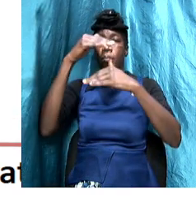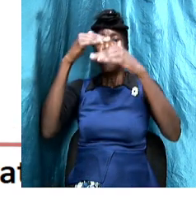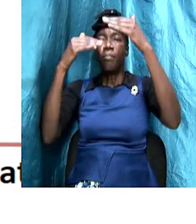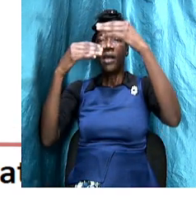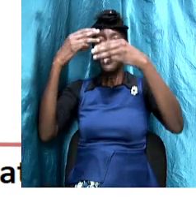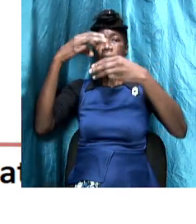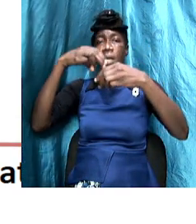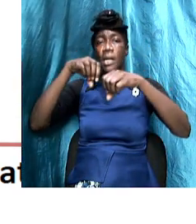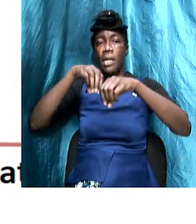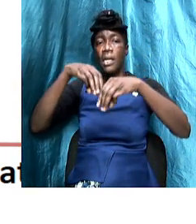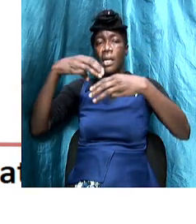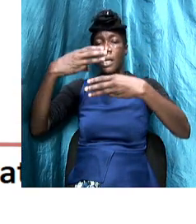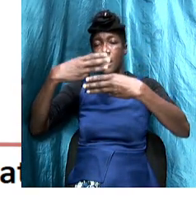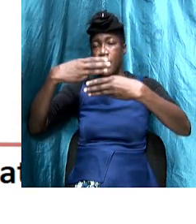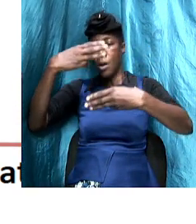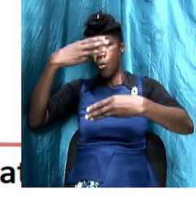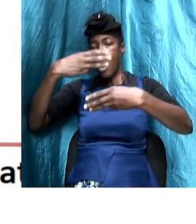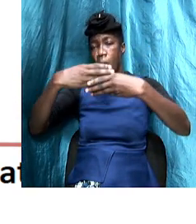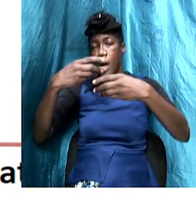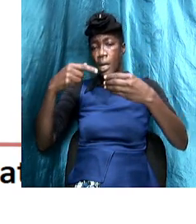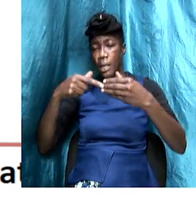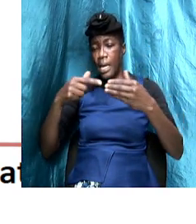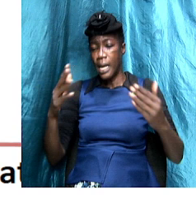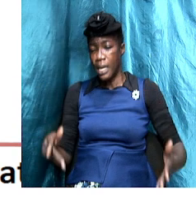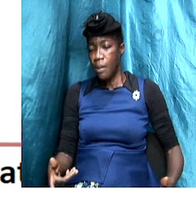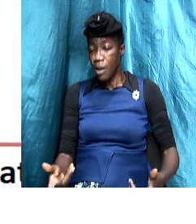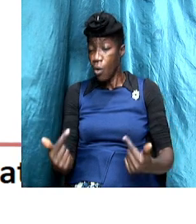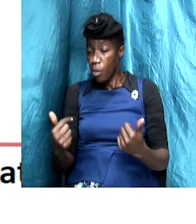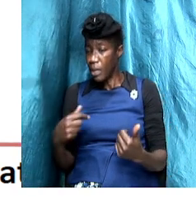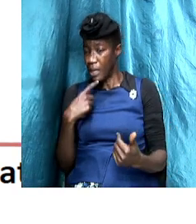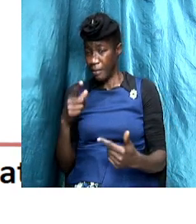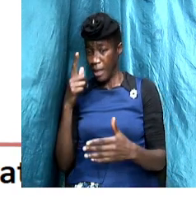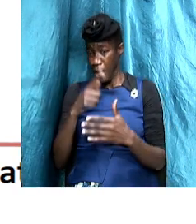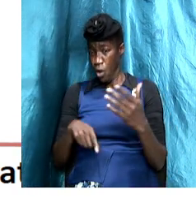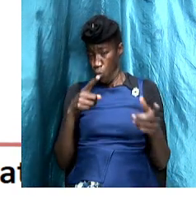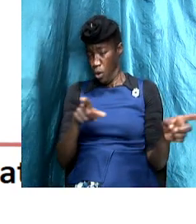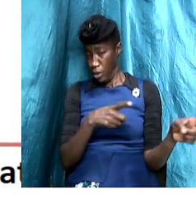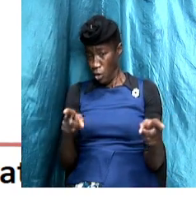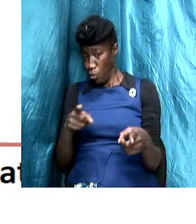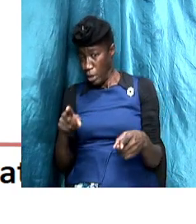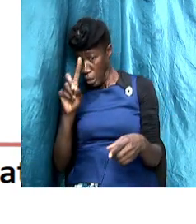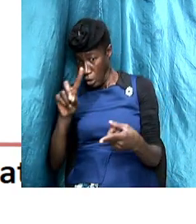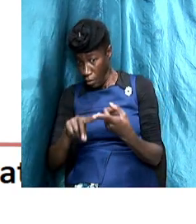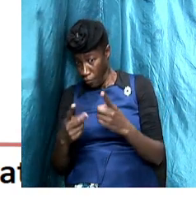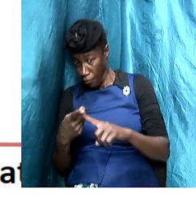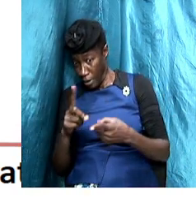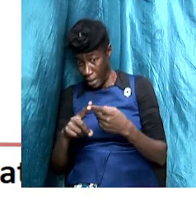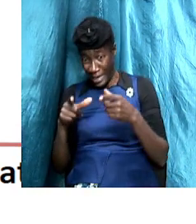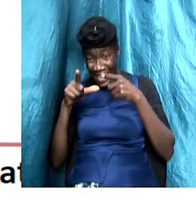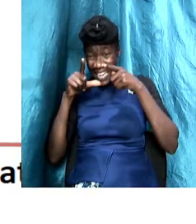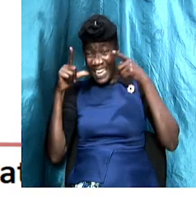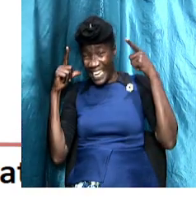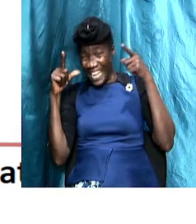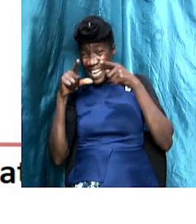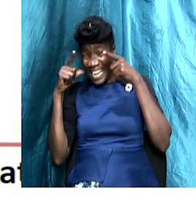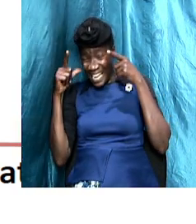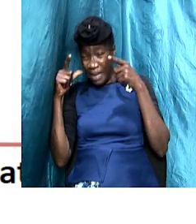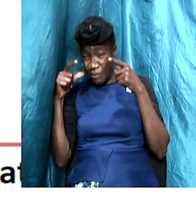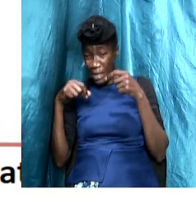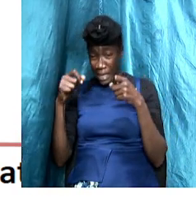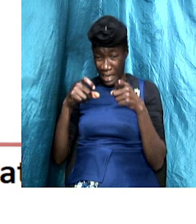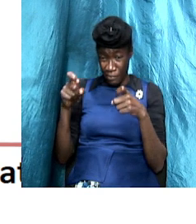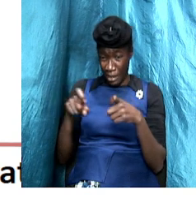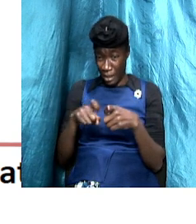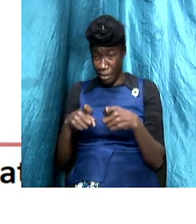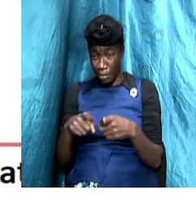But guess what? The enemy is going to come to you and say, look here, what you doing? He doesn't say a friend of mine going to laugh after you. He doesn't say if a little fox run on the wall, it will